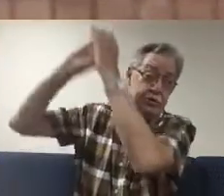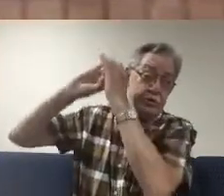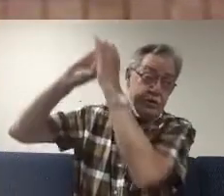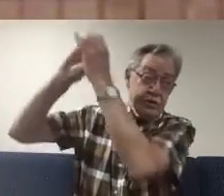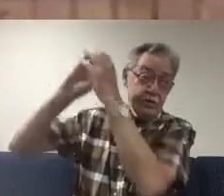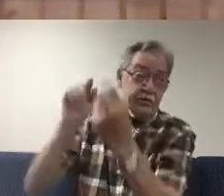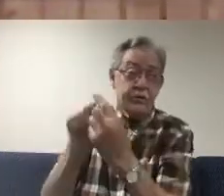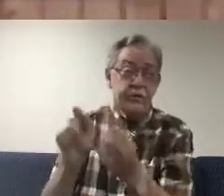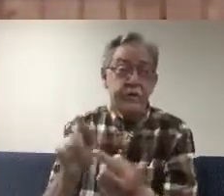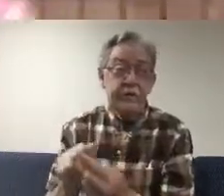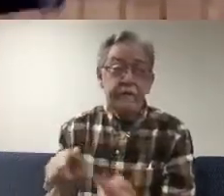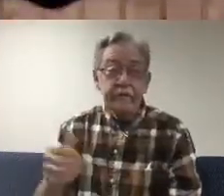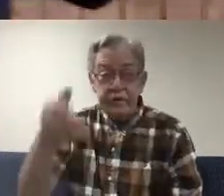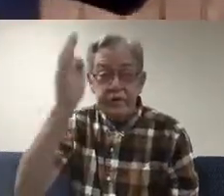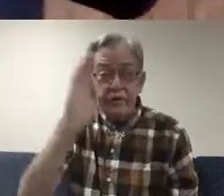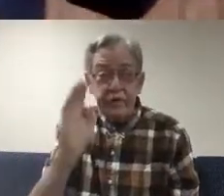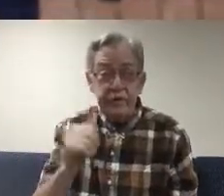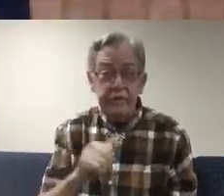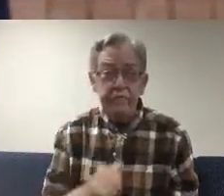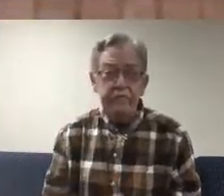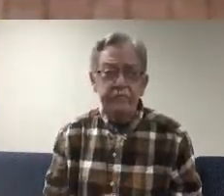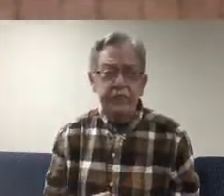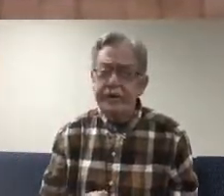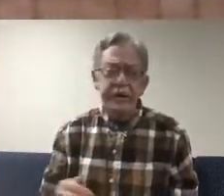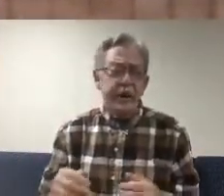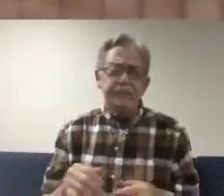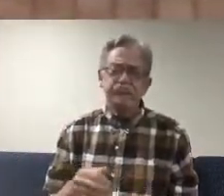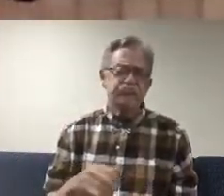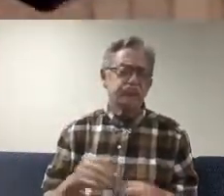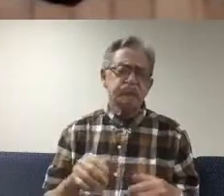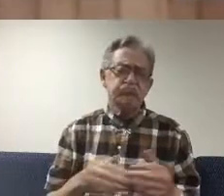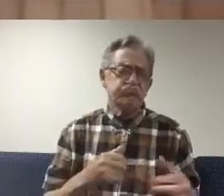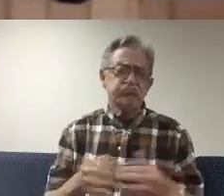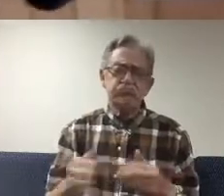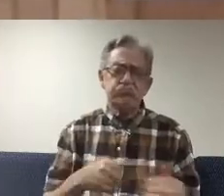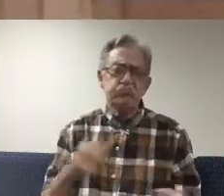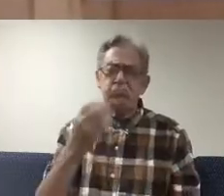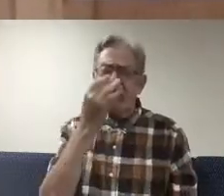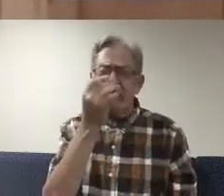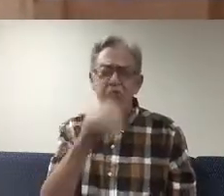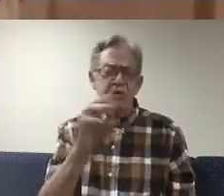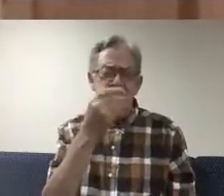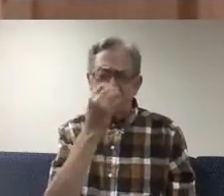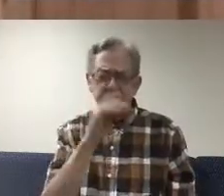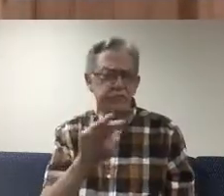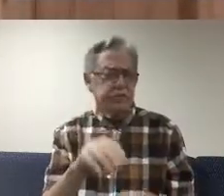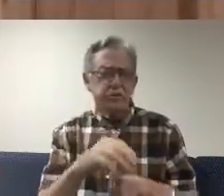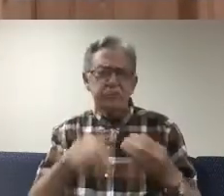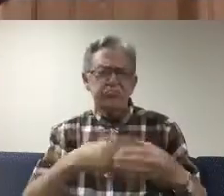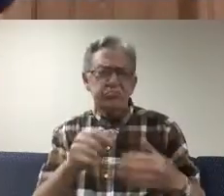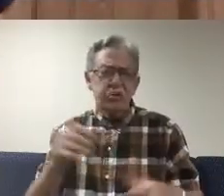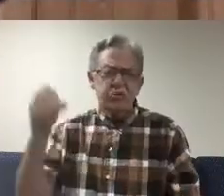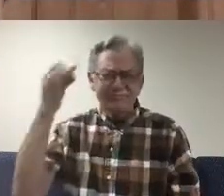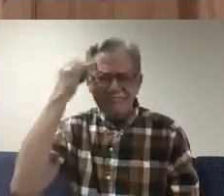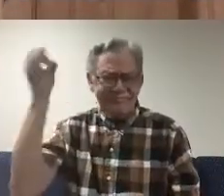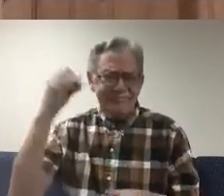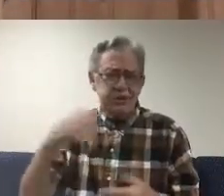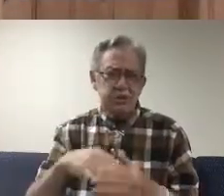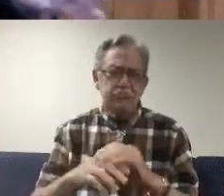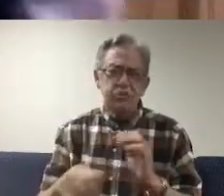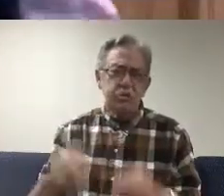it up to be acceptable. It's taken things like anger back in the 19th century, and it rose it up to be something